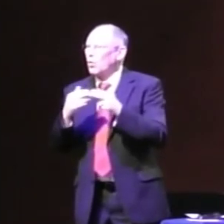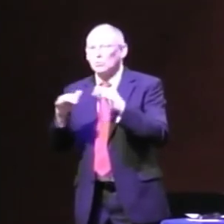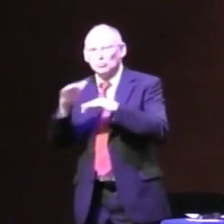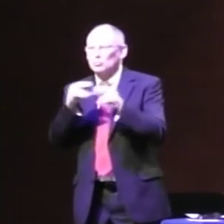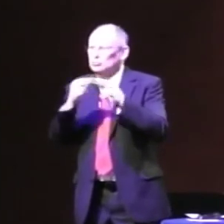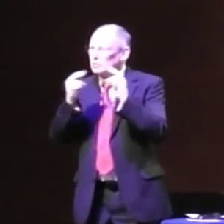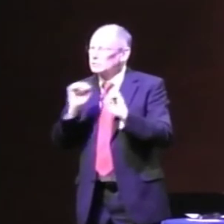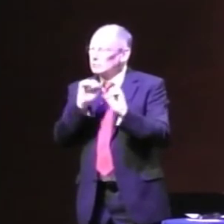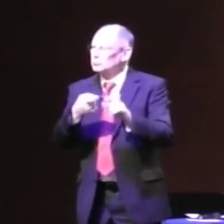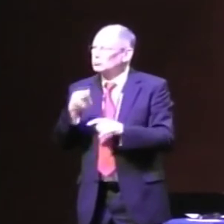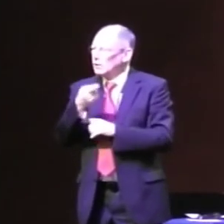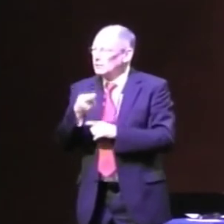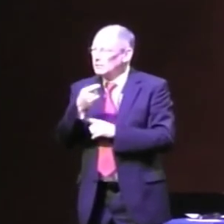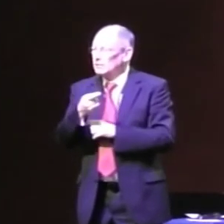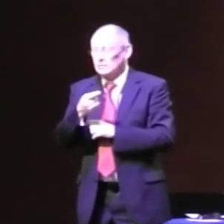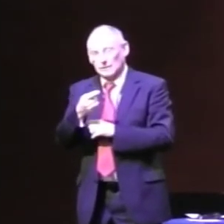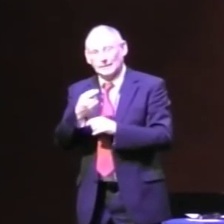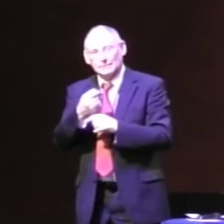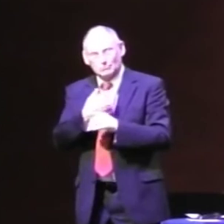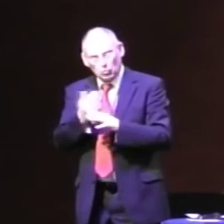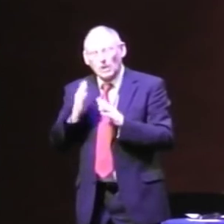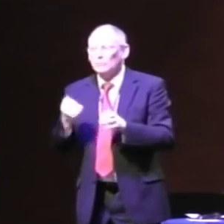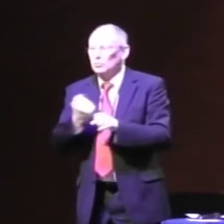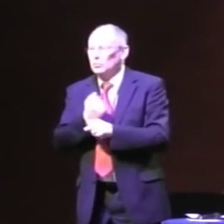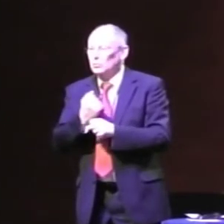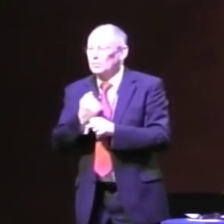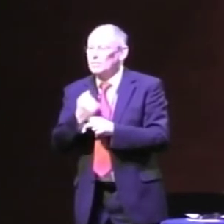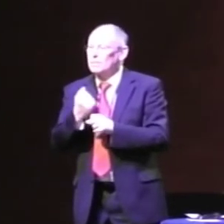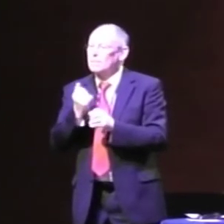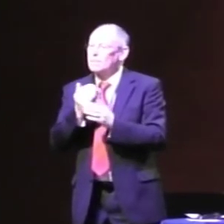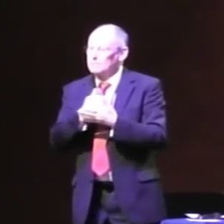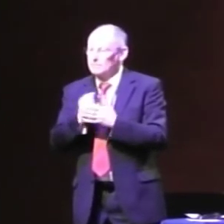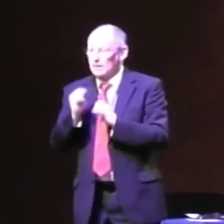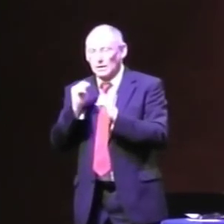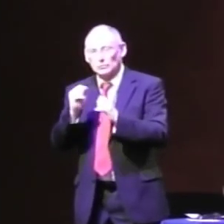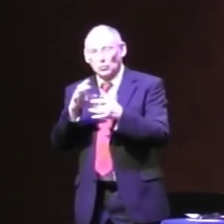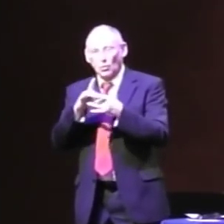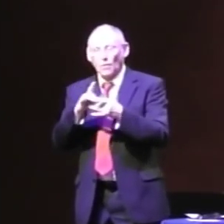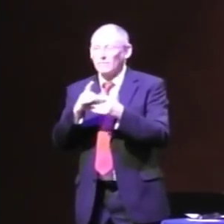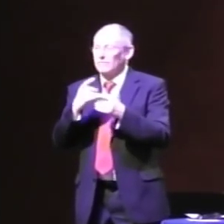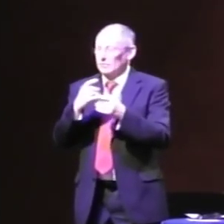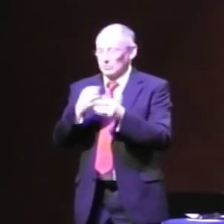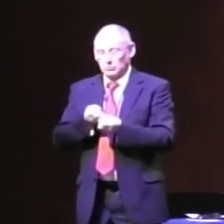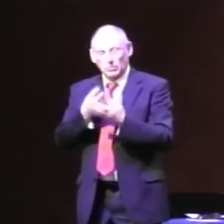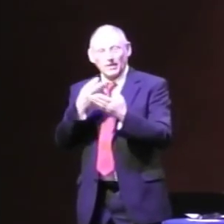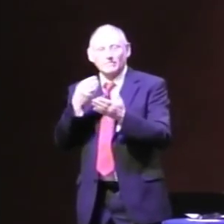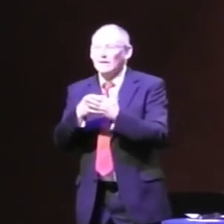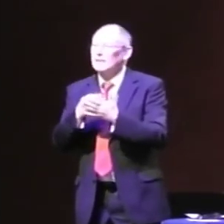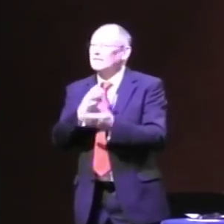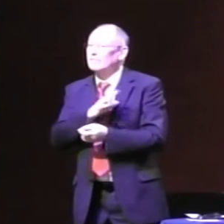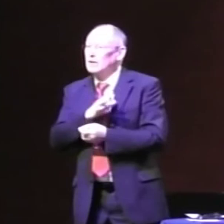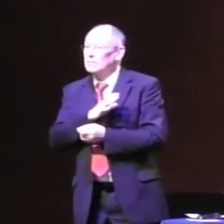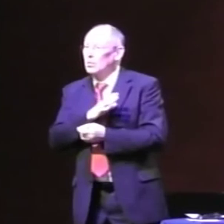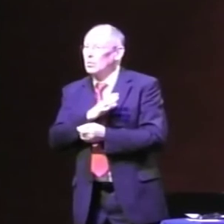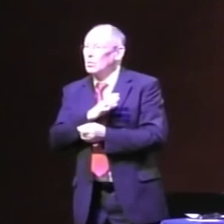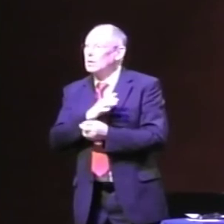but more needs to be done. Parties should be tested on how they spend the finance available to them, how they support those in